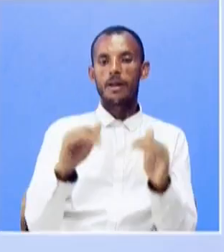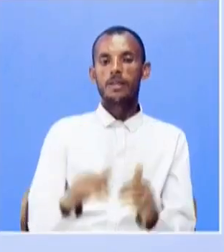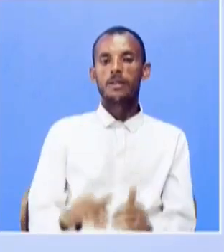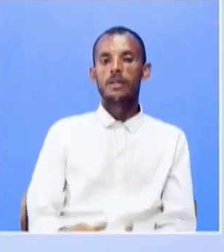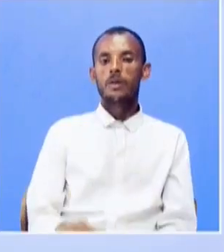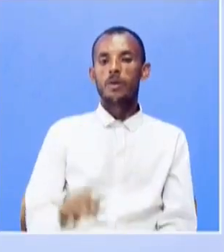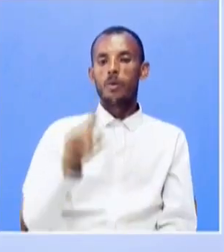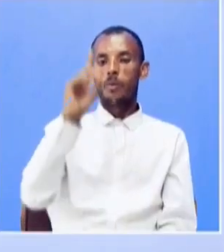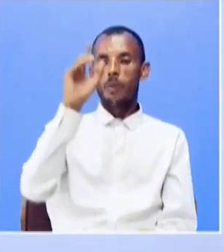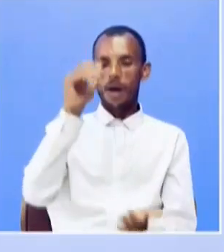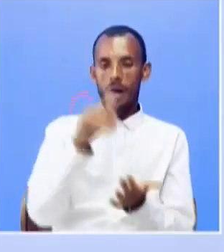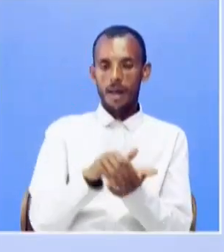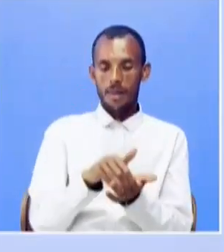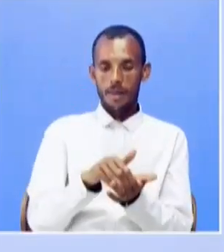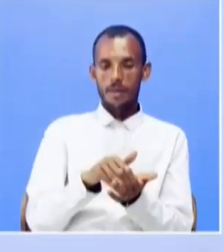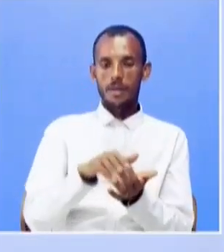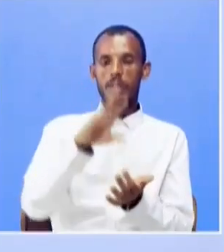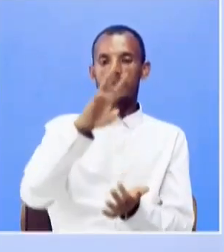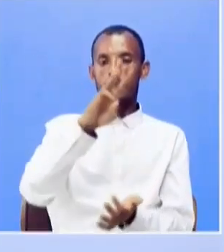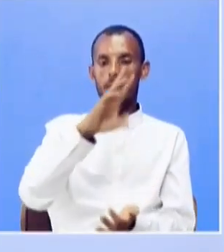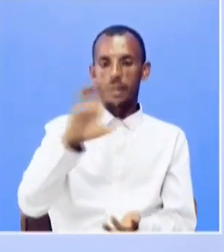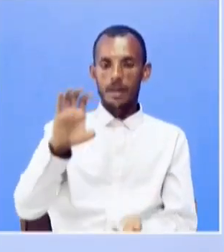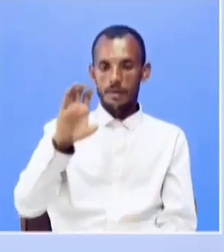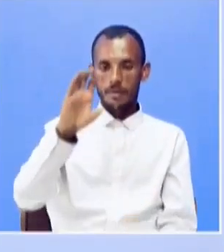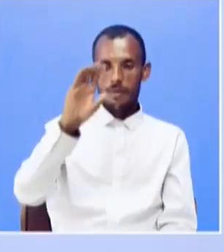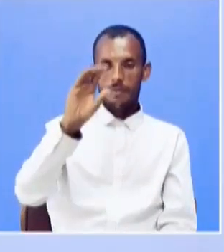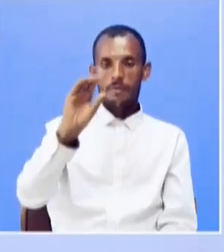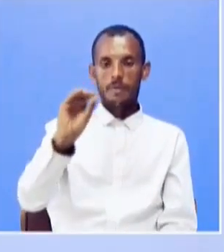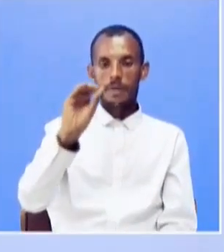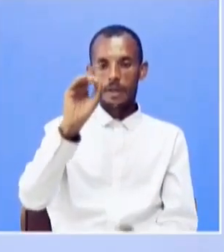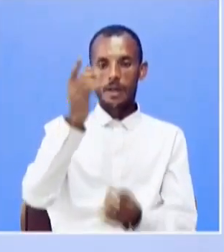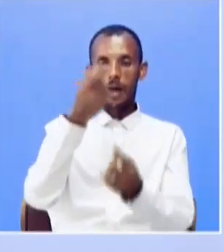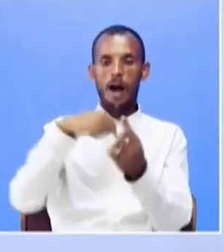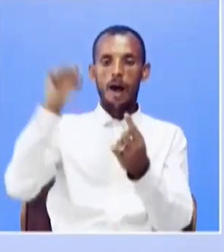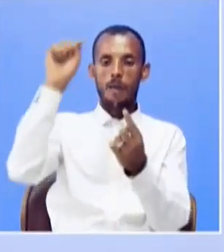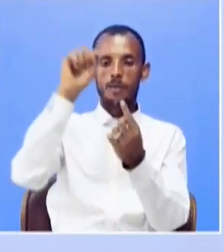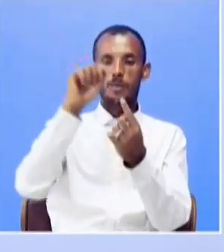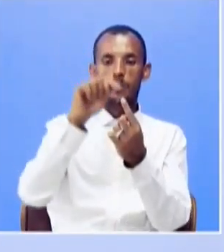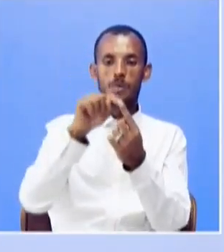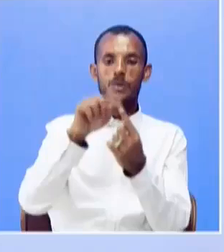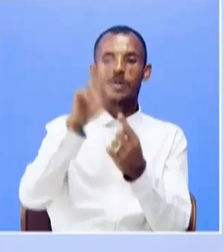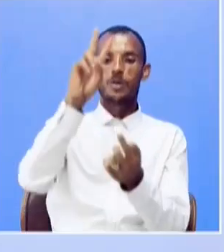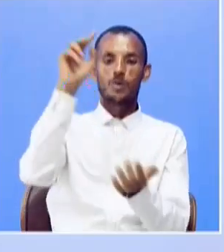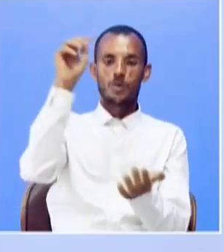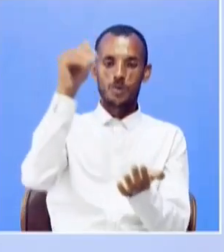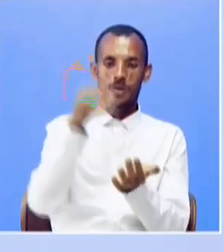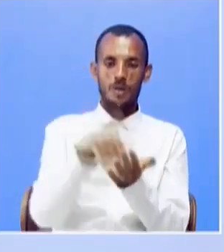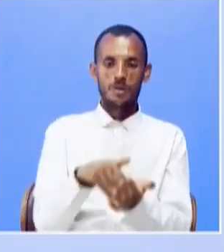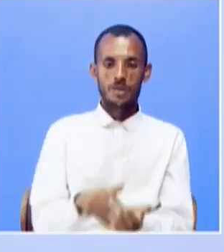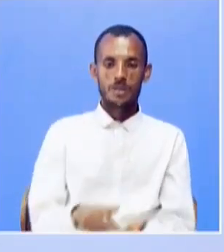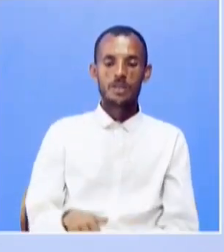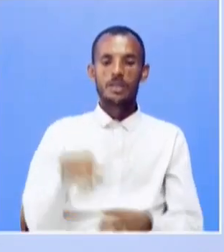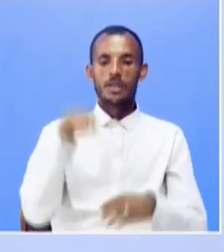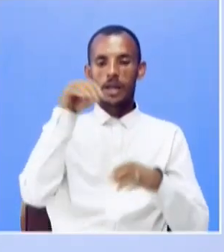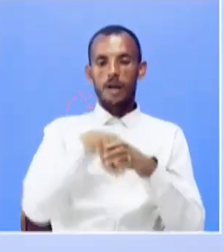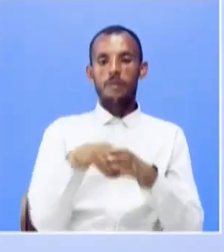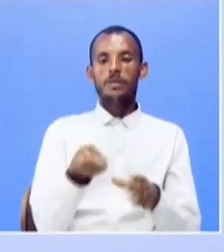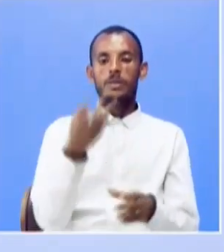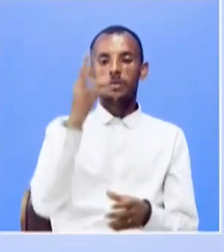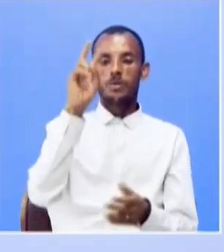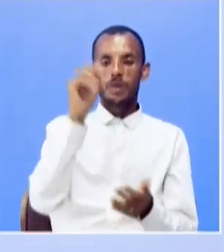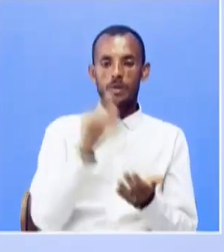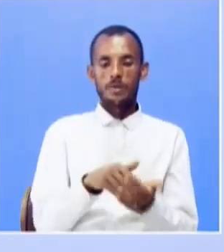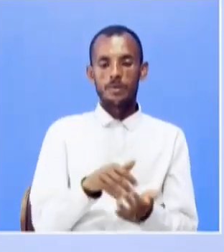is from 1,650 up to 2,000. The income is also on 2,000.